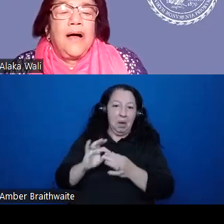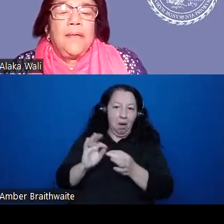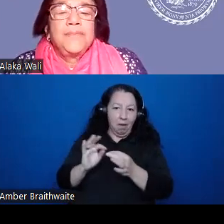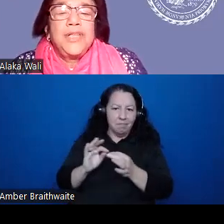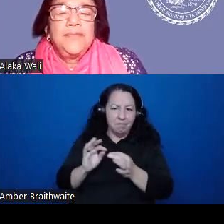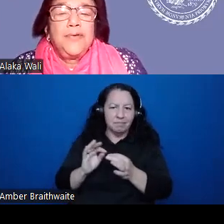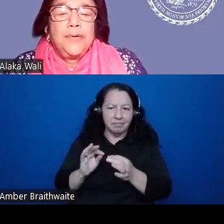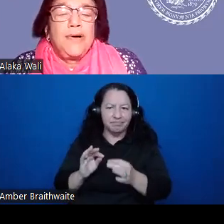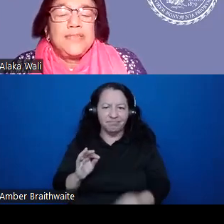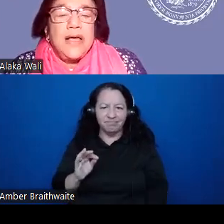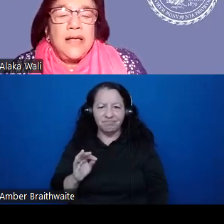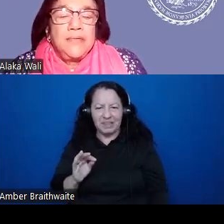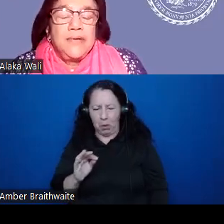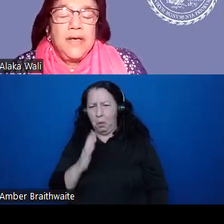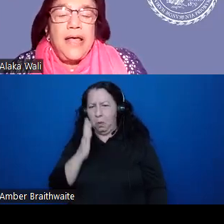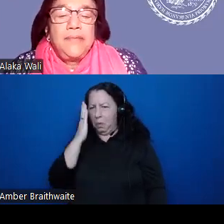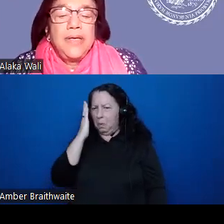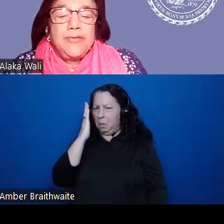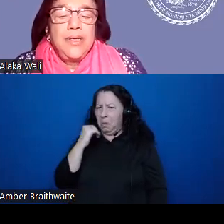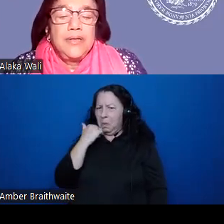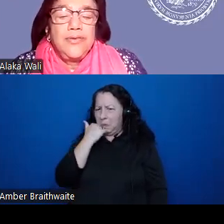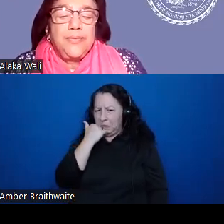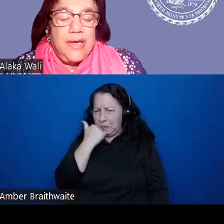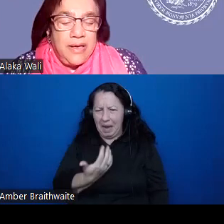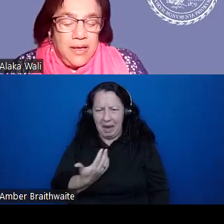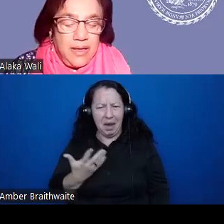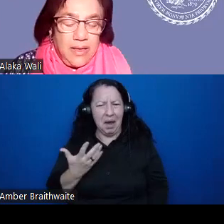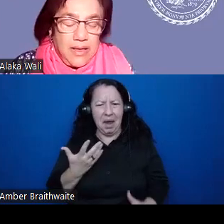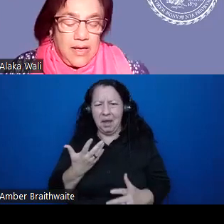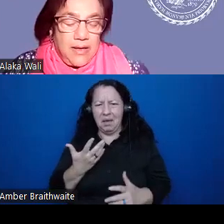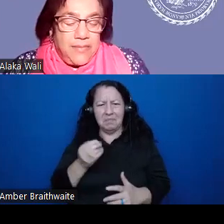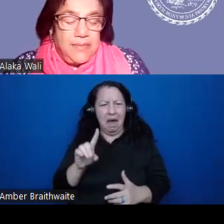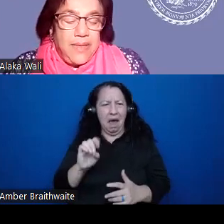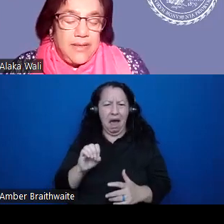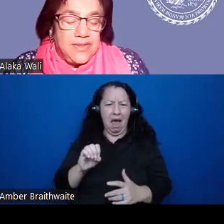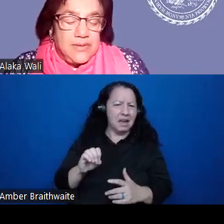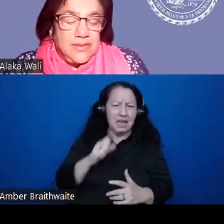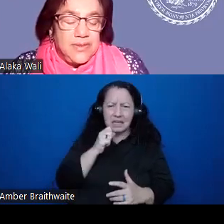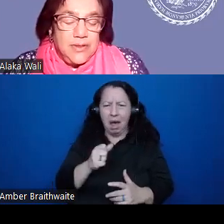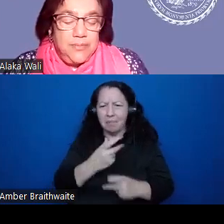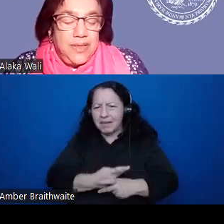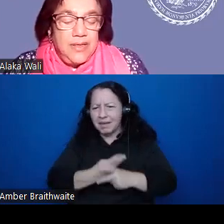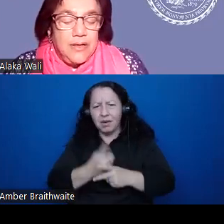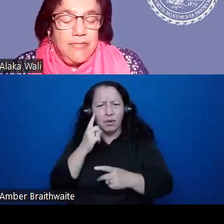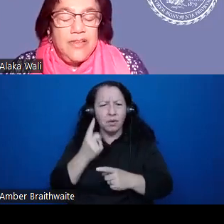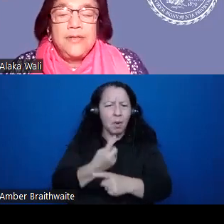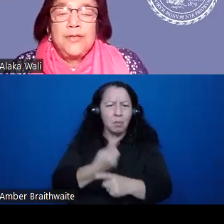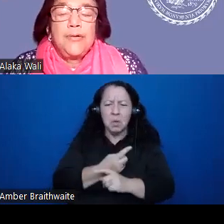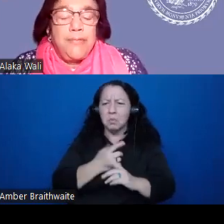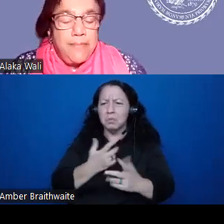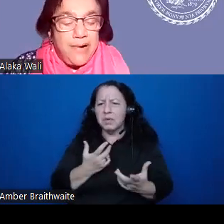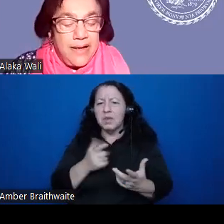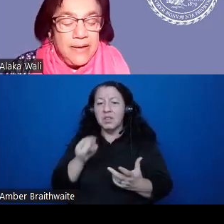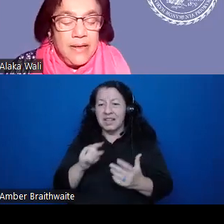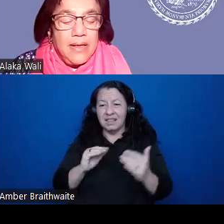how shameful it was that it had been treated this way, because this could be the equivalent to